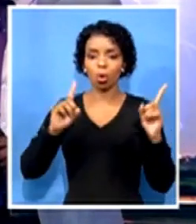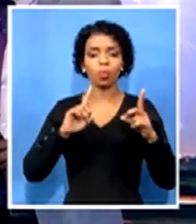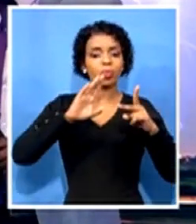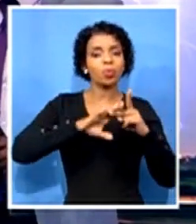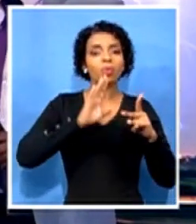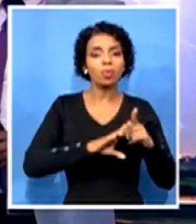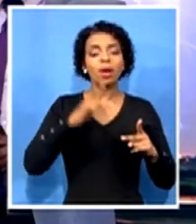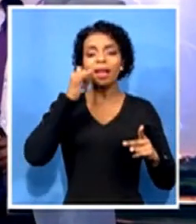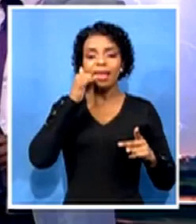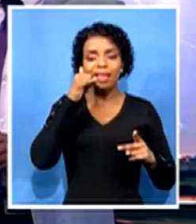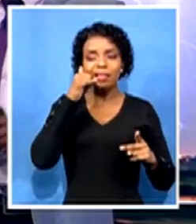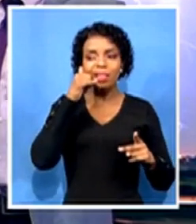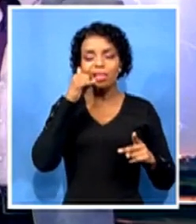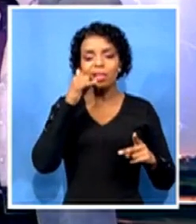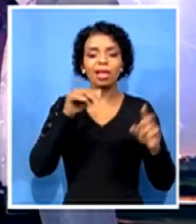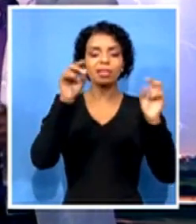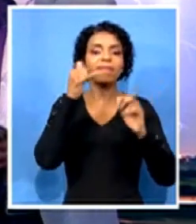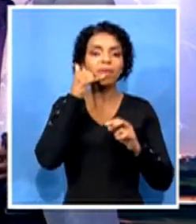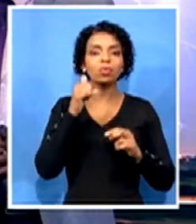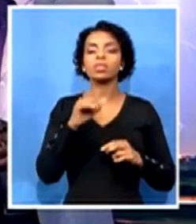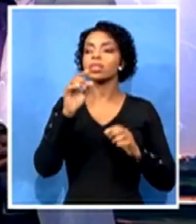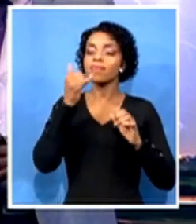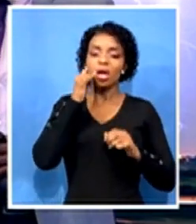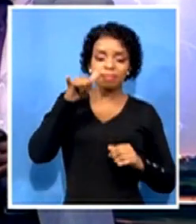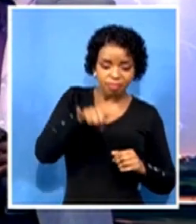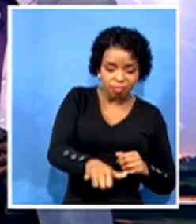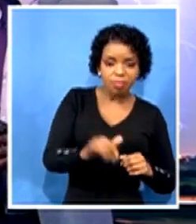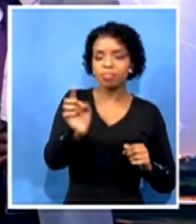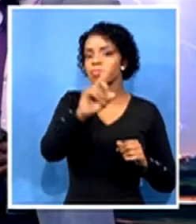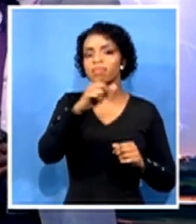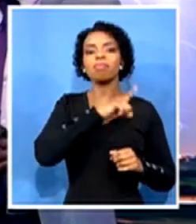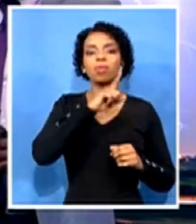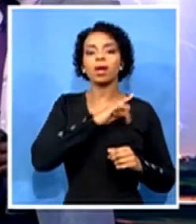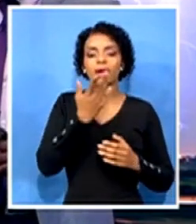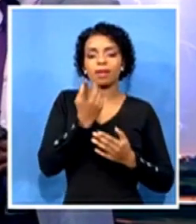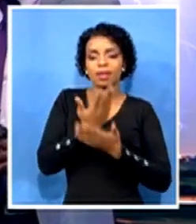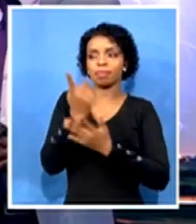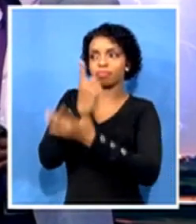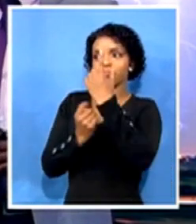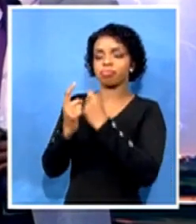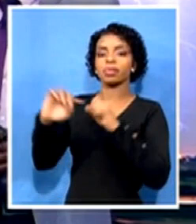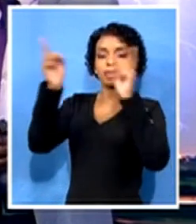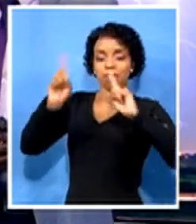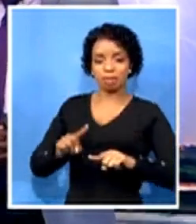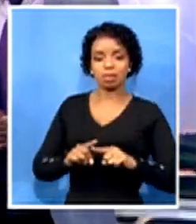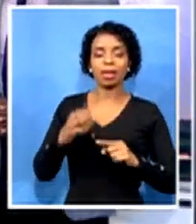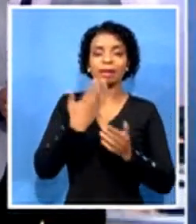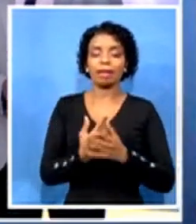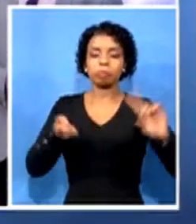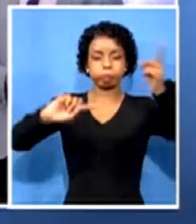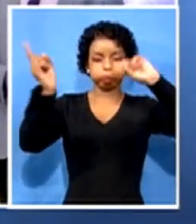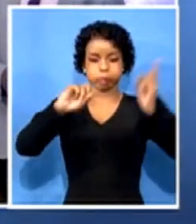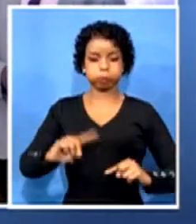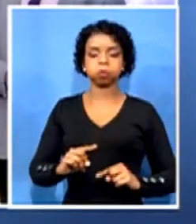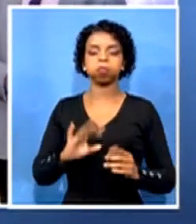of electricity. And again, a super electricity like from lightning can really destroy you in a short period of time.